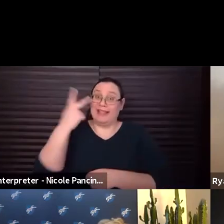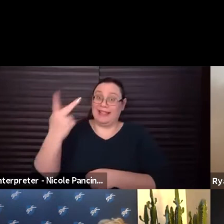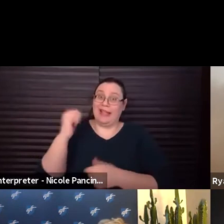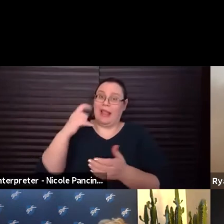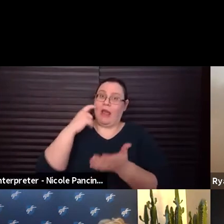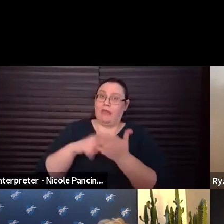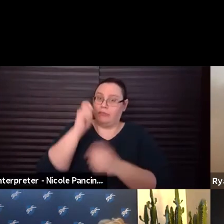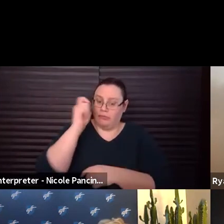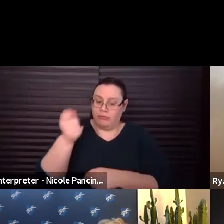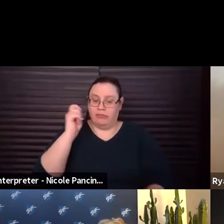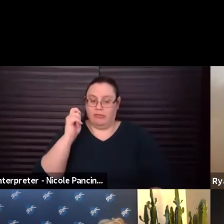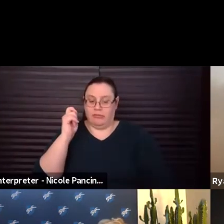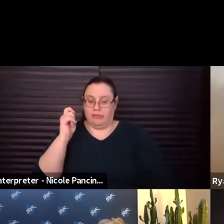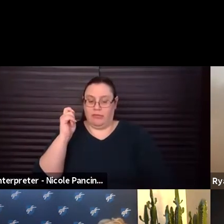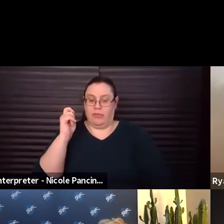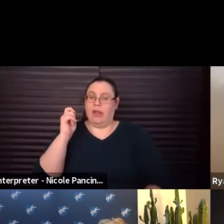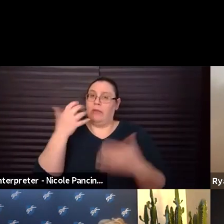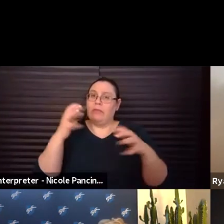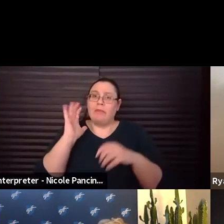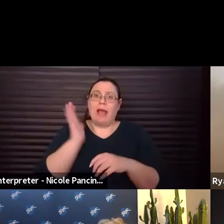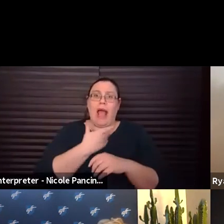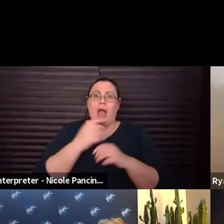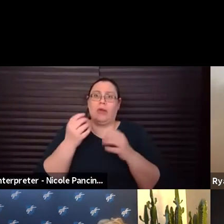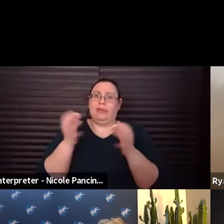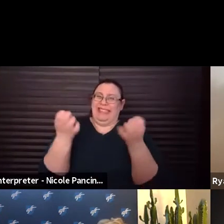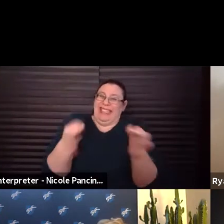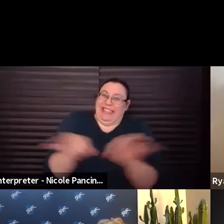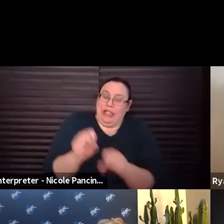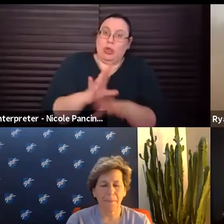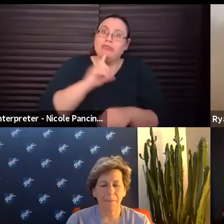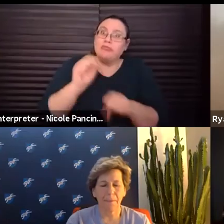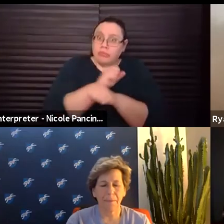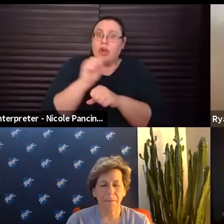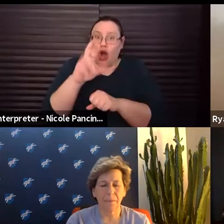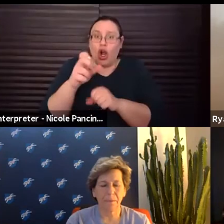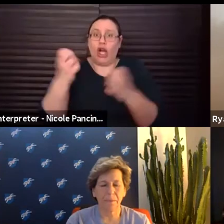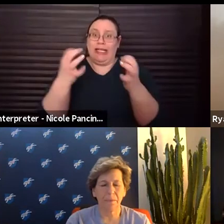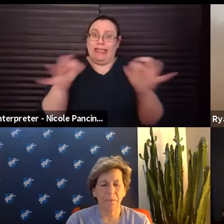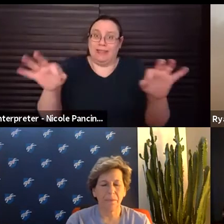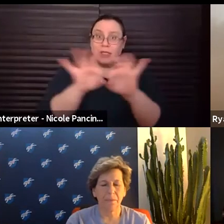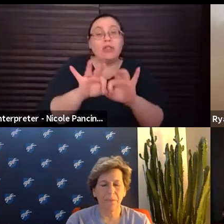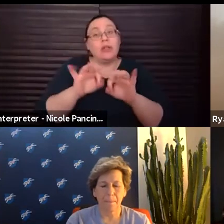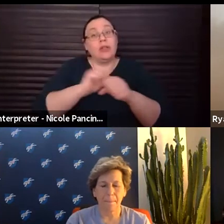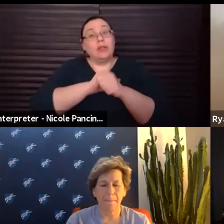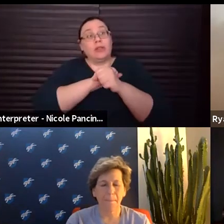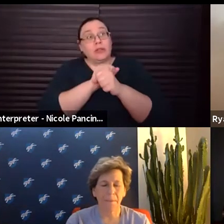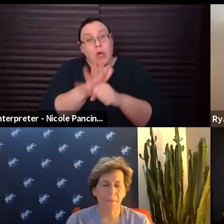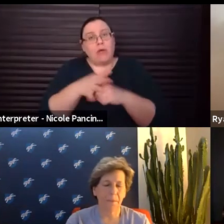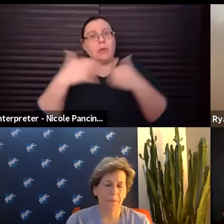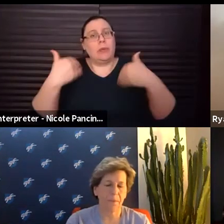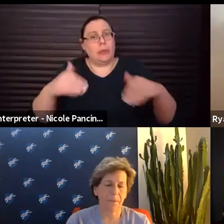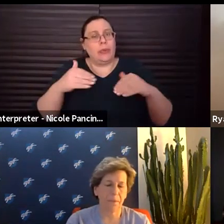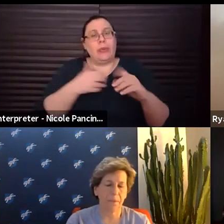acknowledgement of how essential our essential workers are. And COVID-19 has truly touched